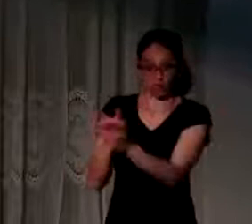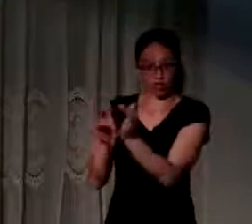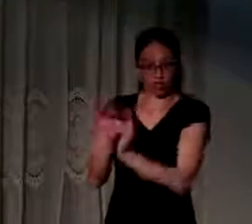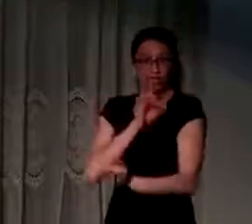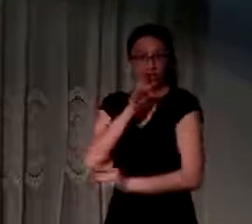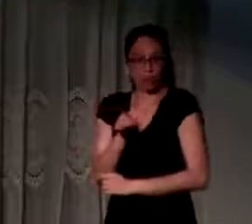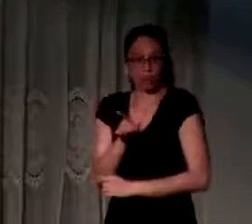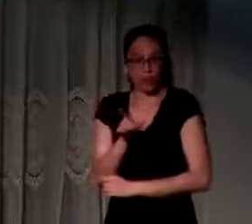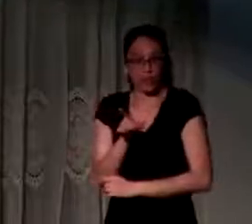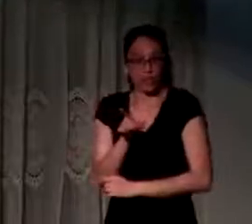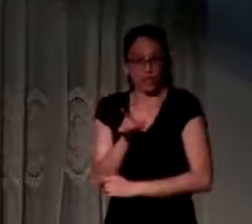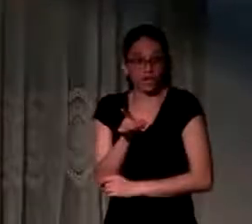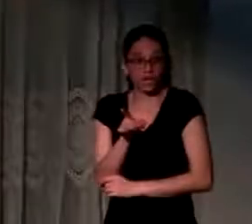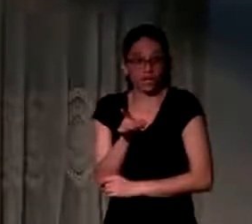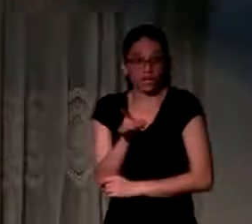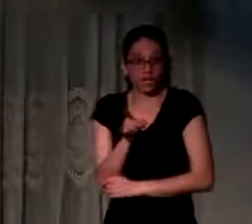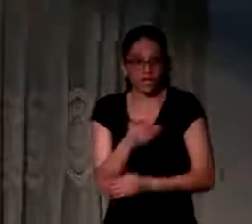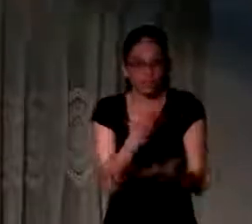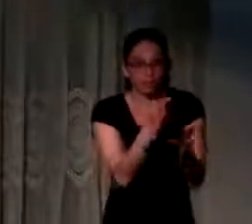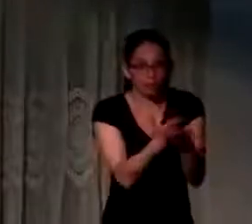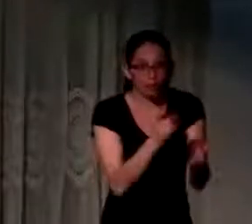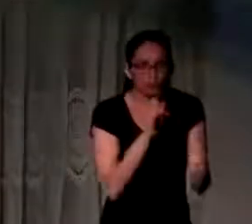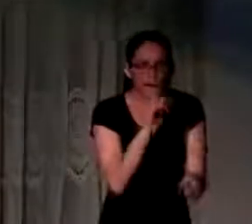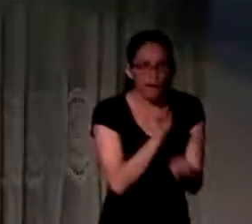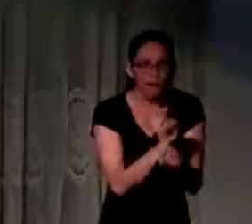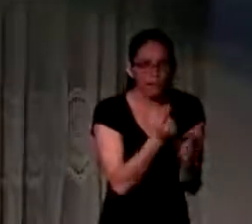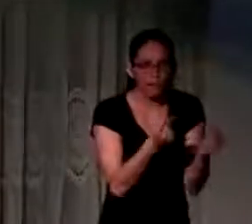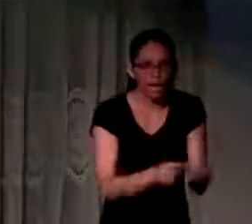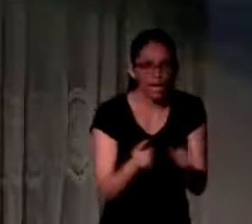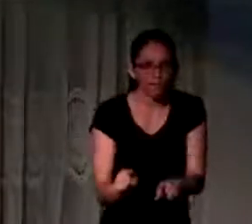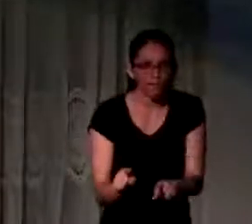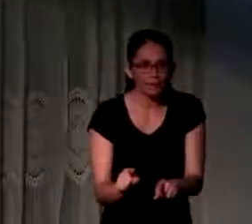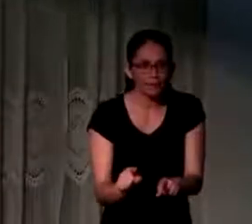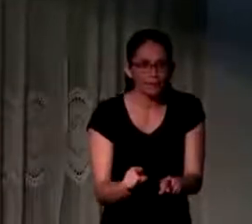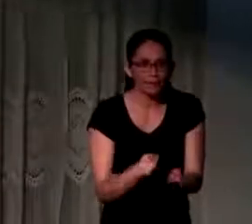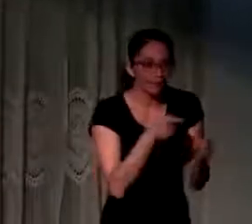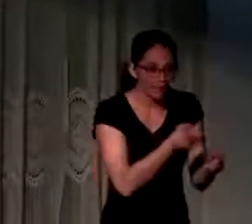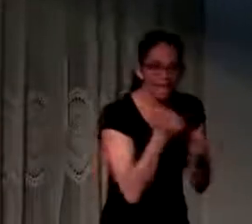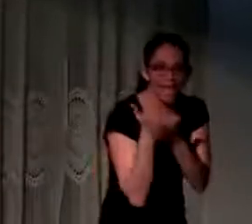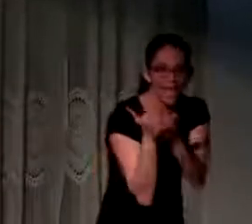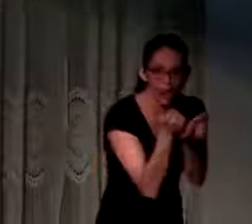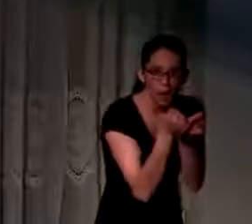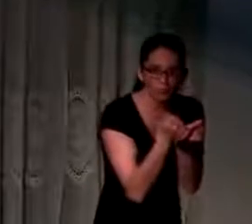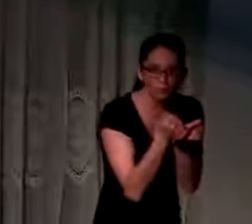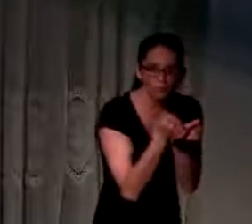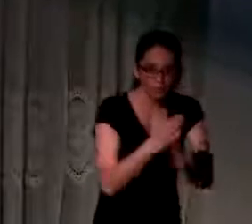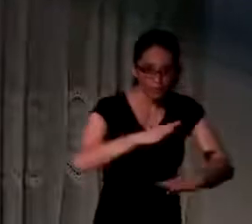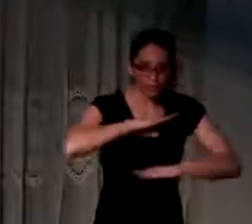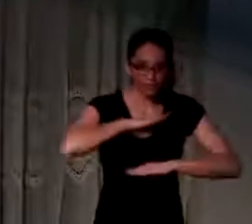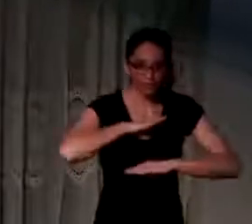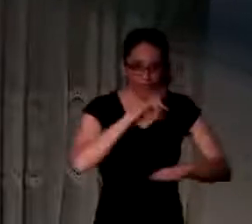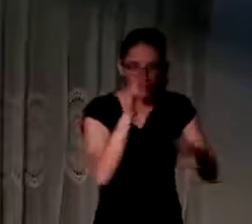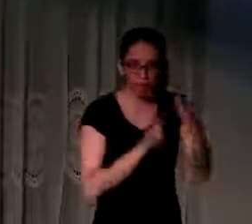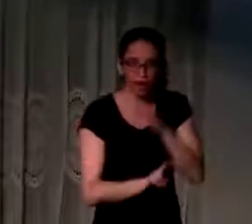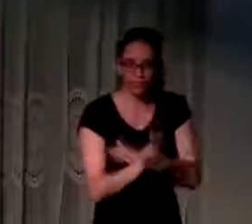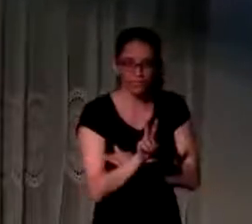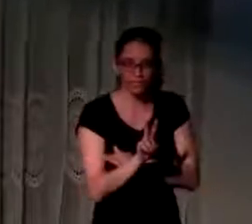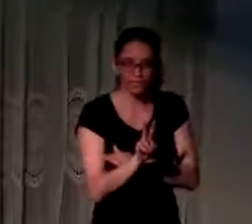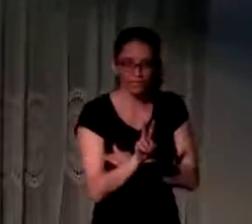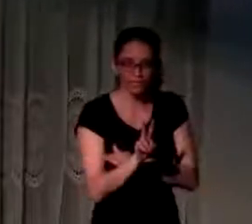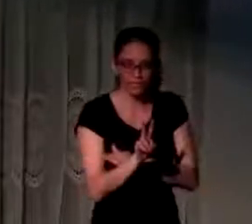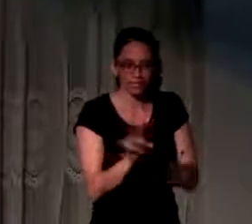doubt of whether it did come true. For they put everything in his way. No other religious